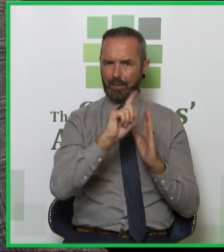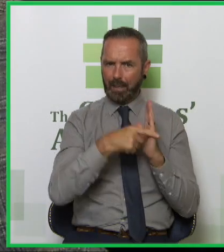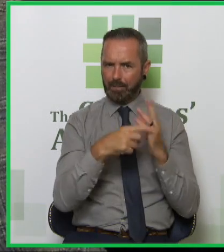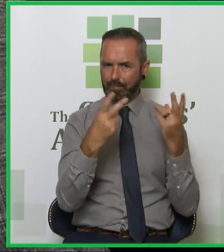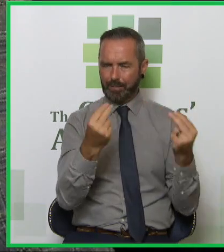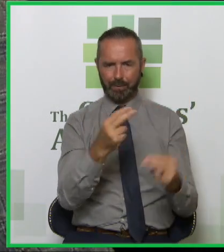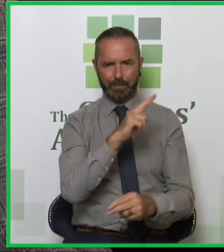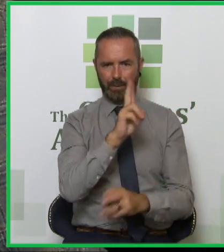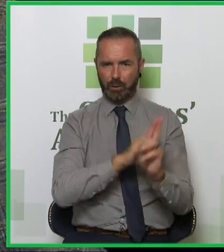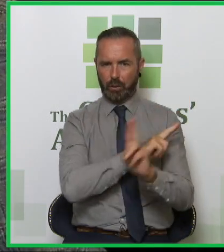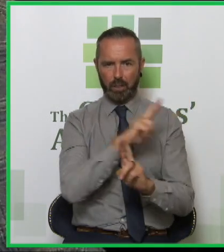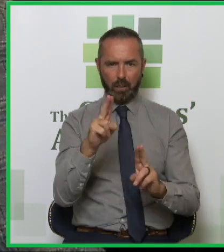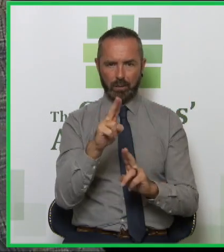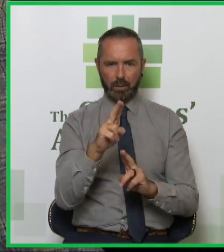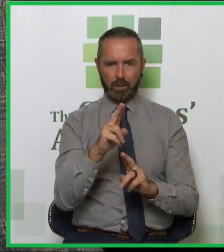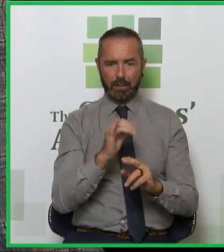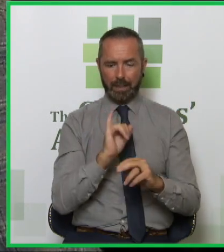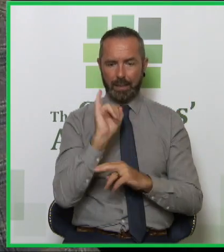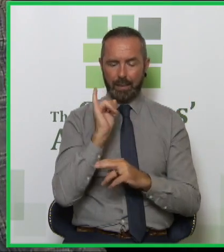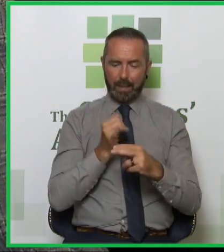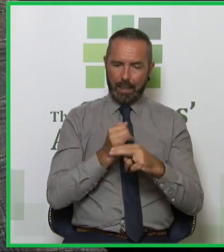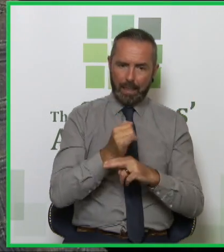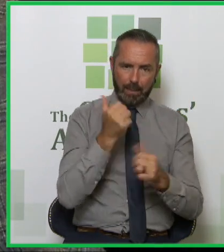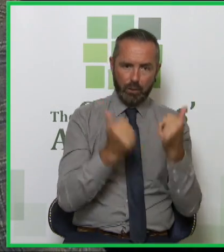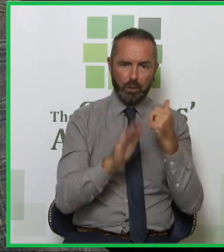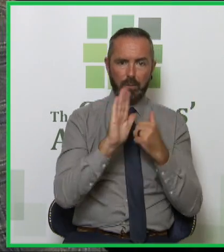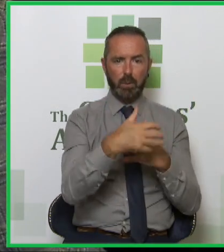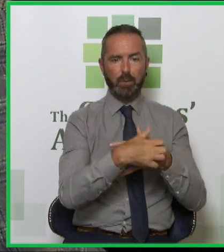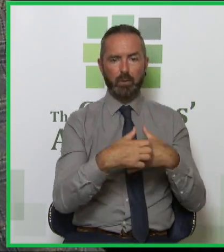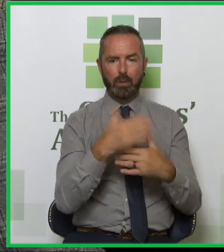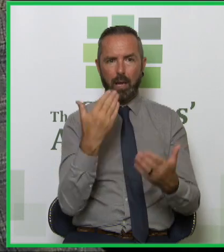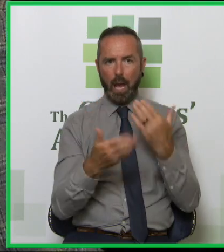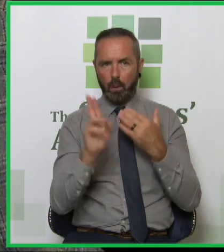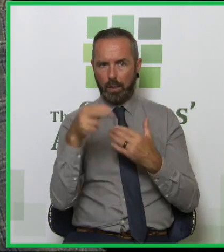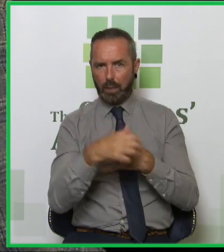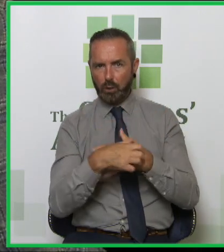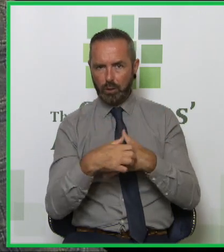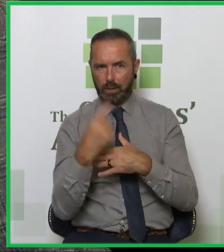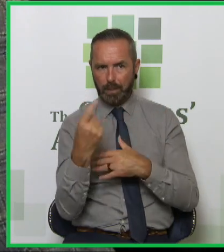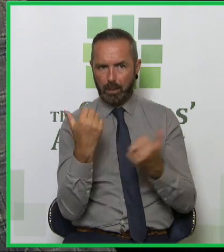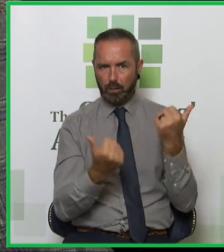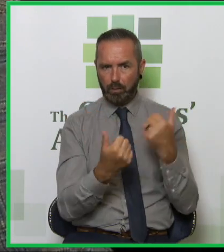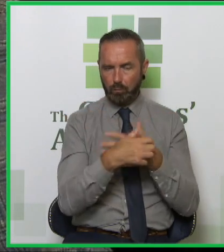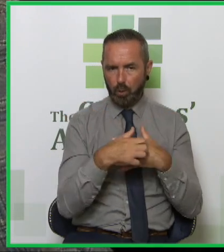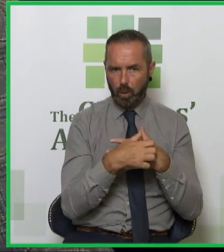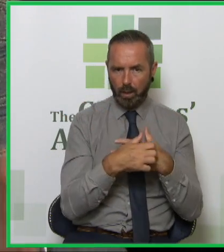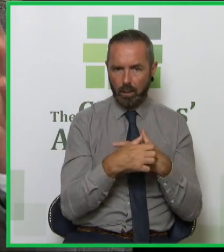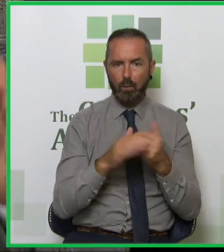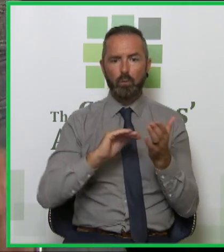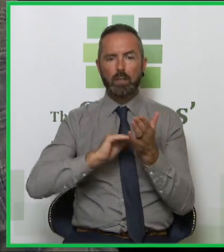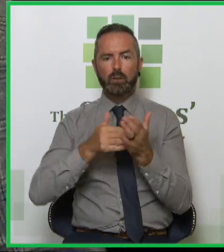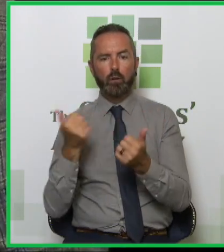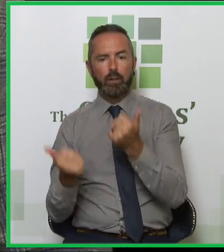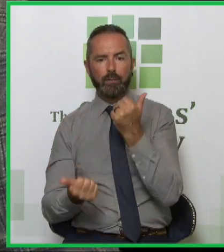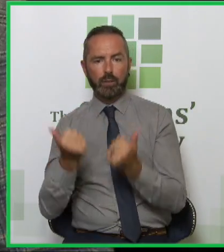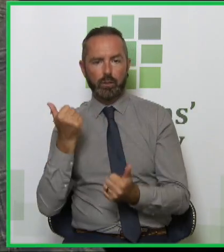absolutely not. It's the injustice that has to be cruel. How can justice be cruel? Injustice is cruel. Restorative justice, as a way